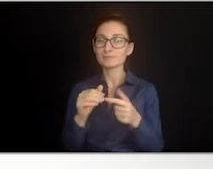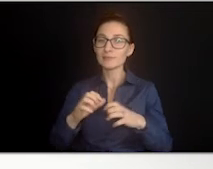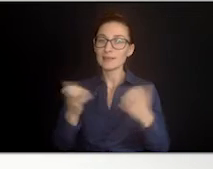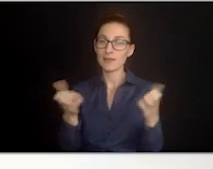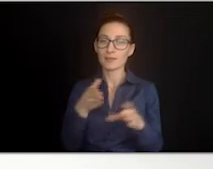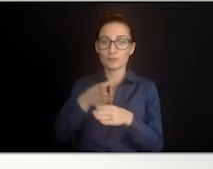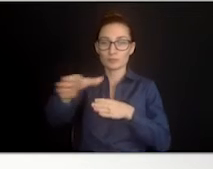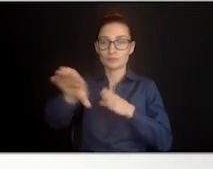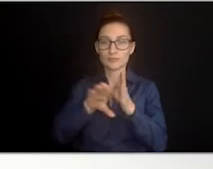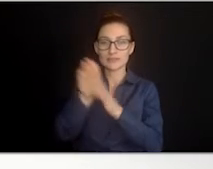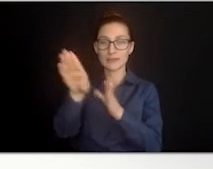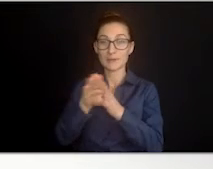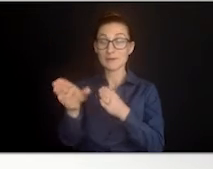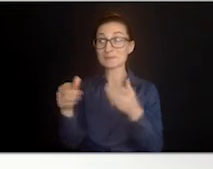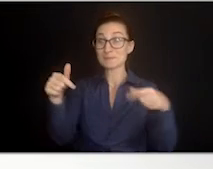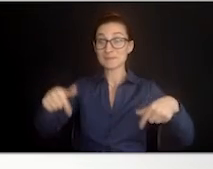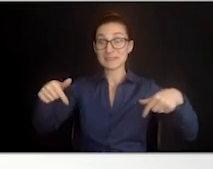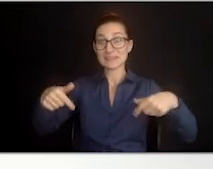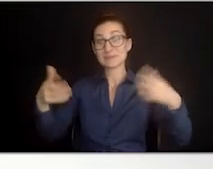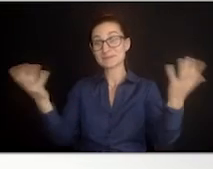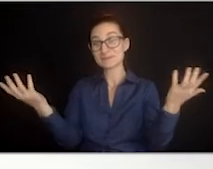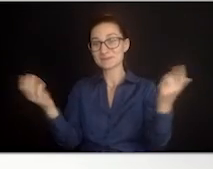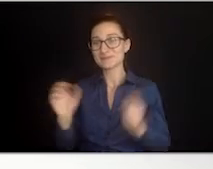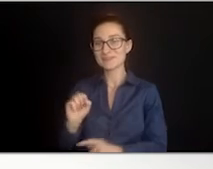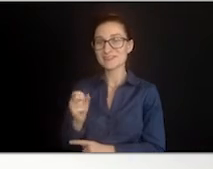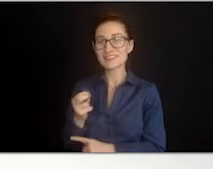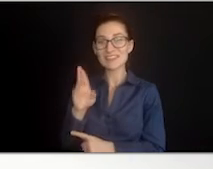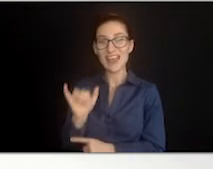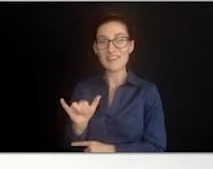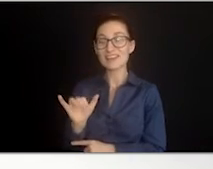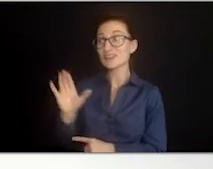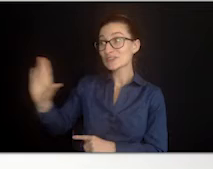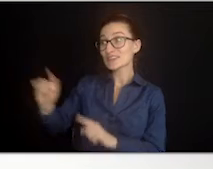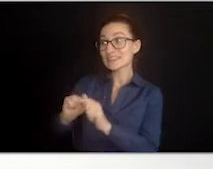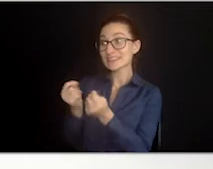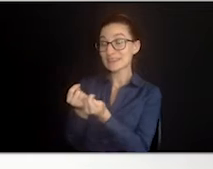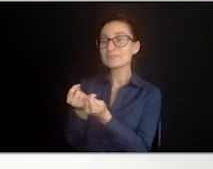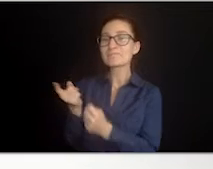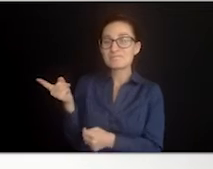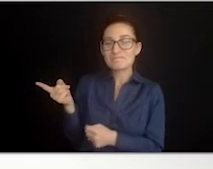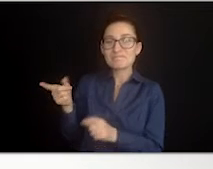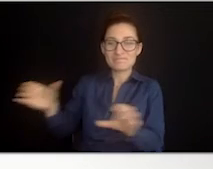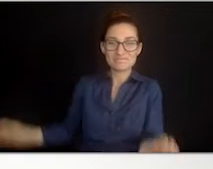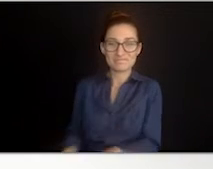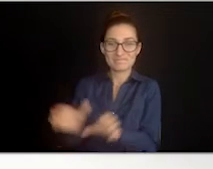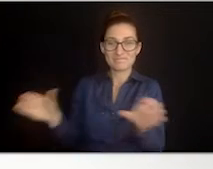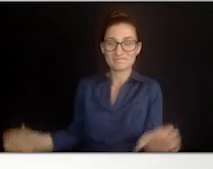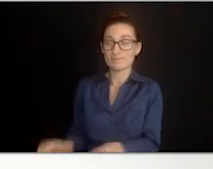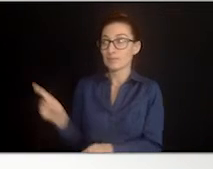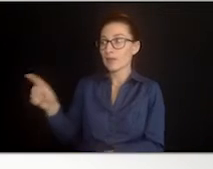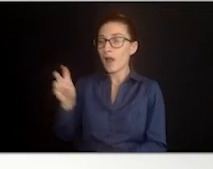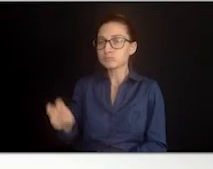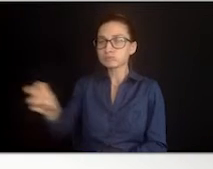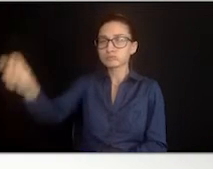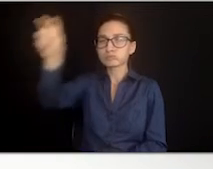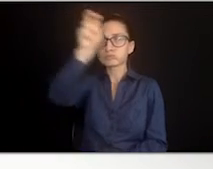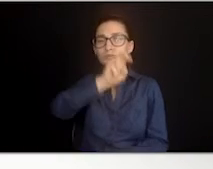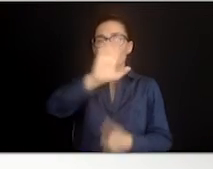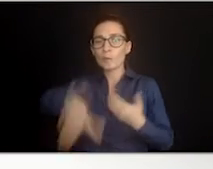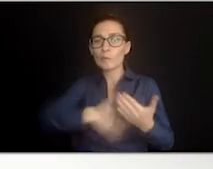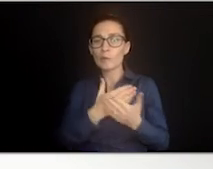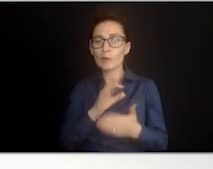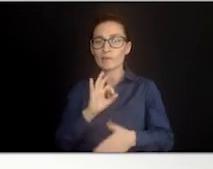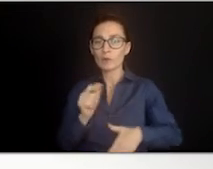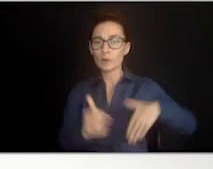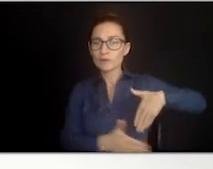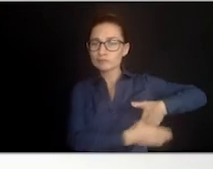professional development, this kind of stuff, and that's what Sherry and the team of statewide educational specialists, they go all over the state. I